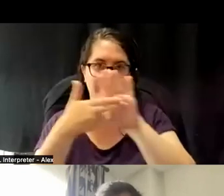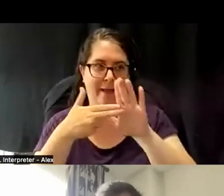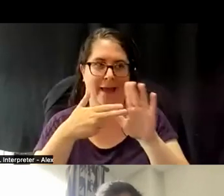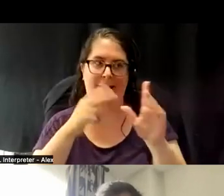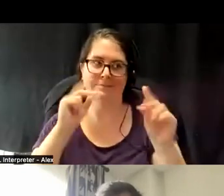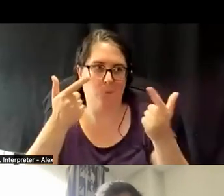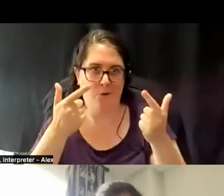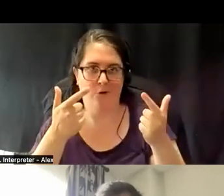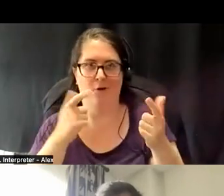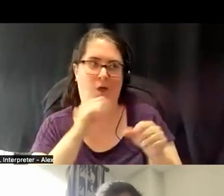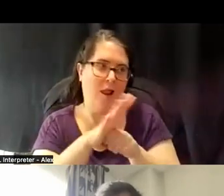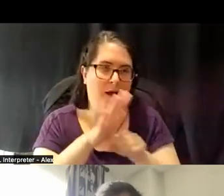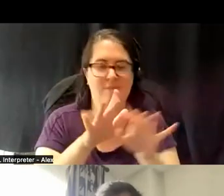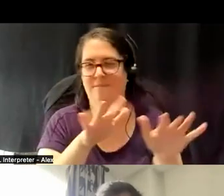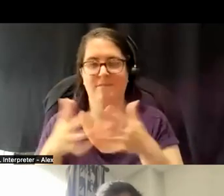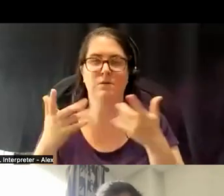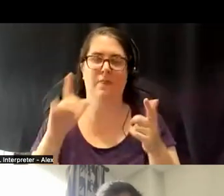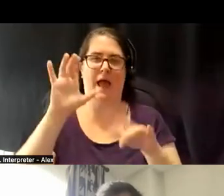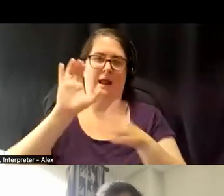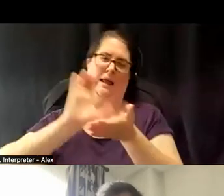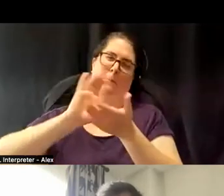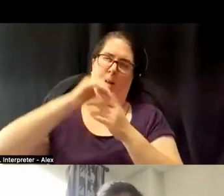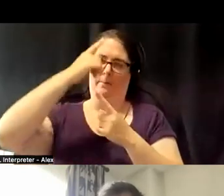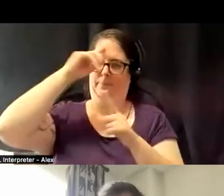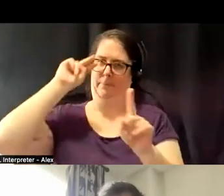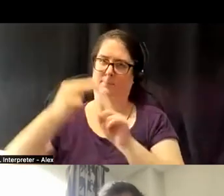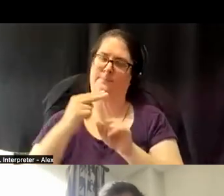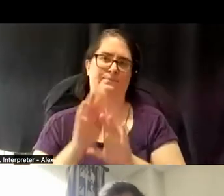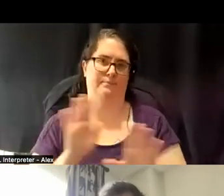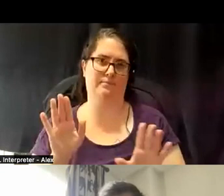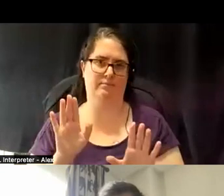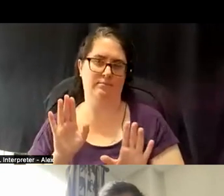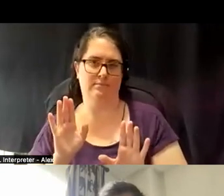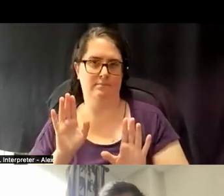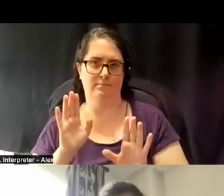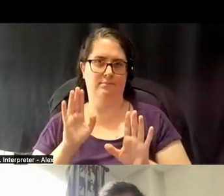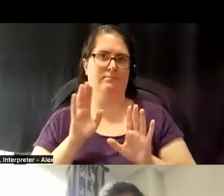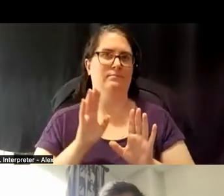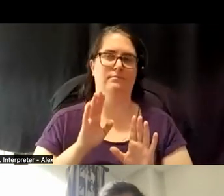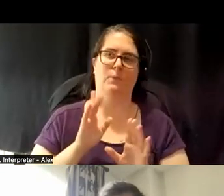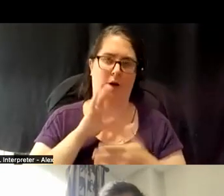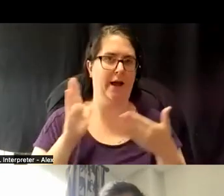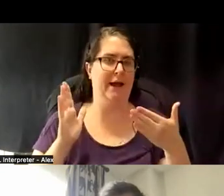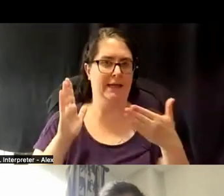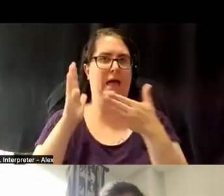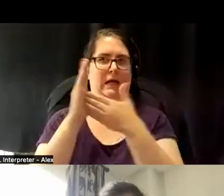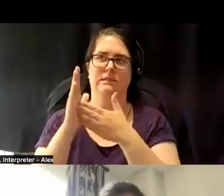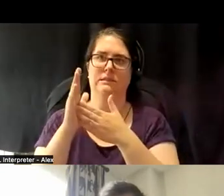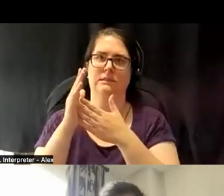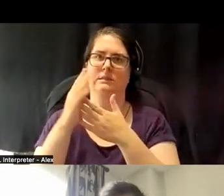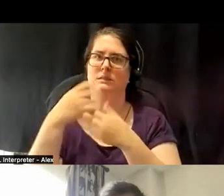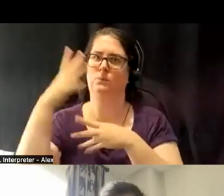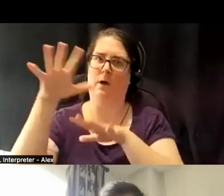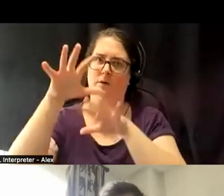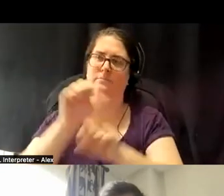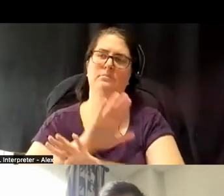challenge the idea of the capitalistic mindset. We have a very anti-capitalistic, anti-colonial mindset, where we invite folks to understand